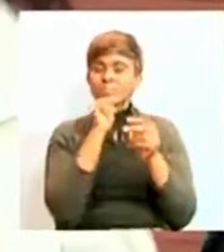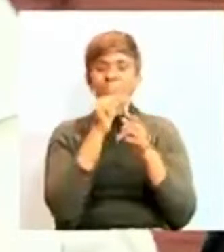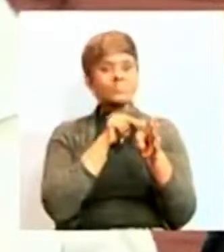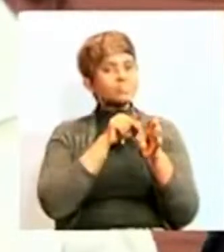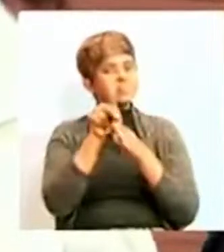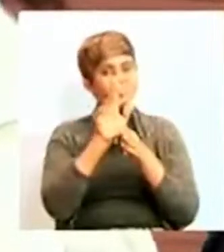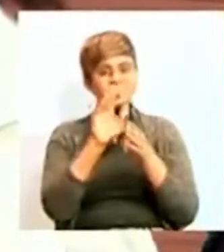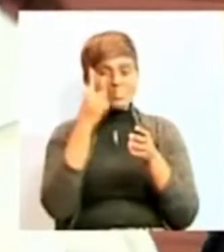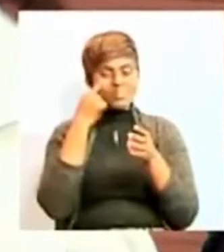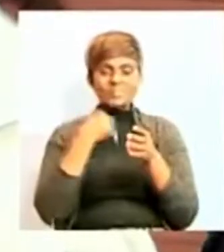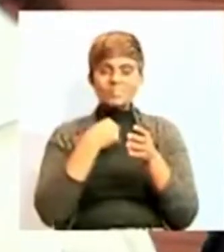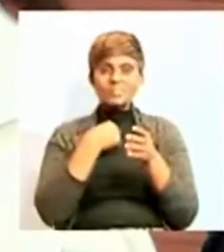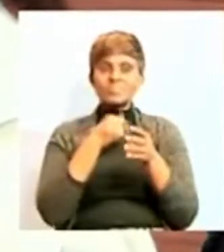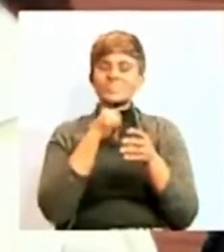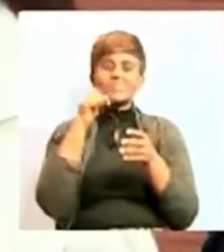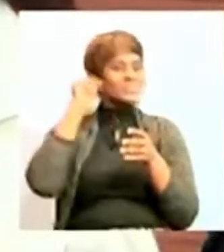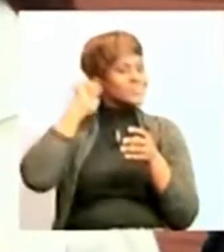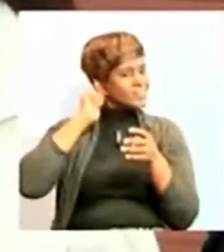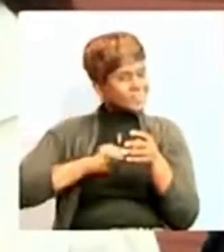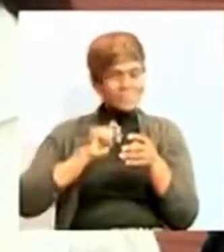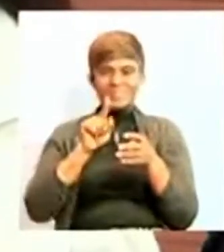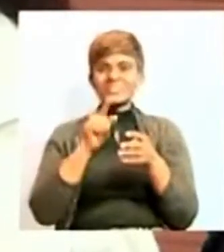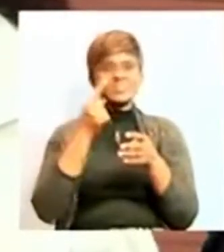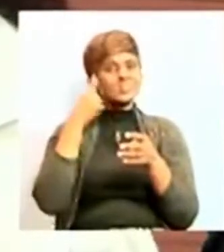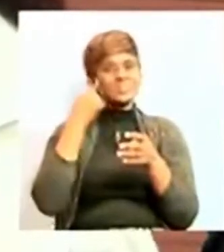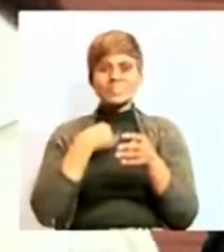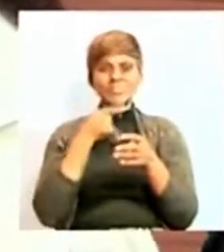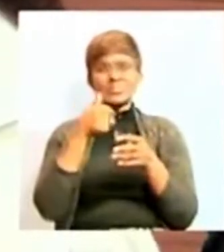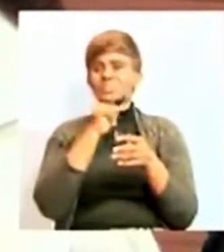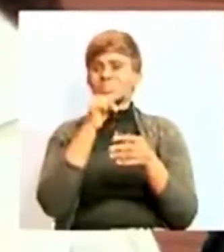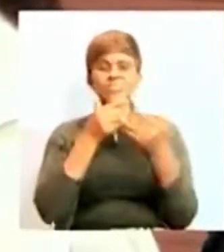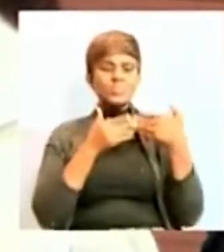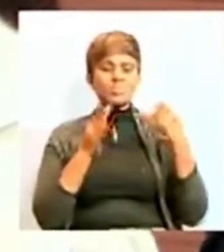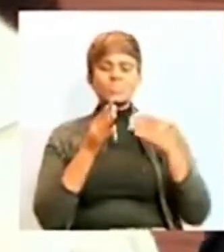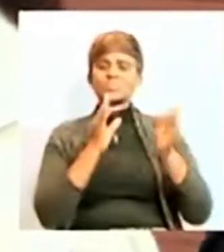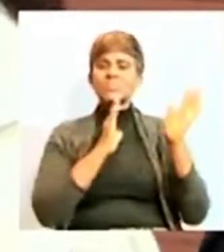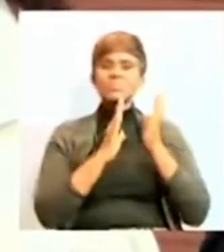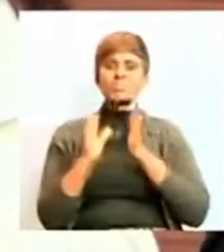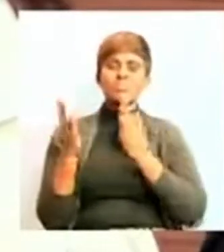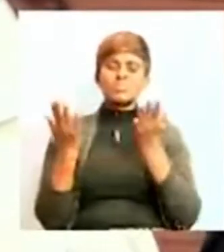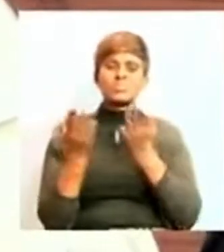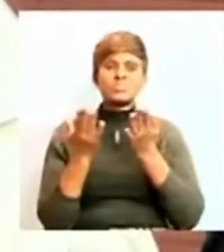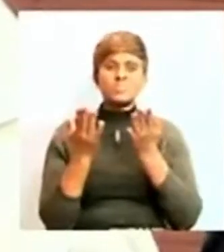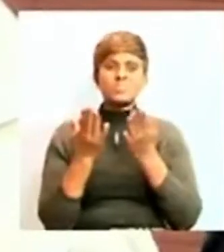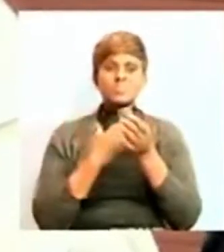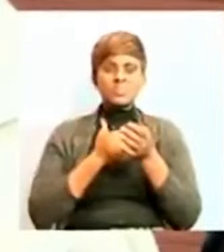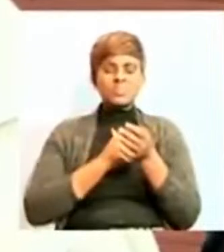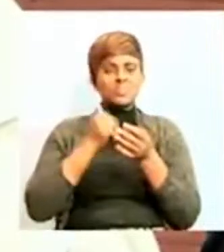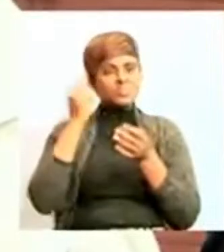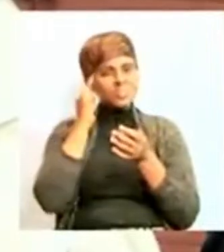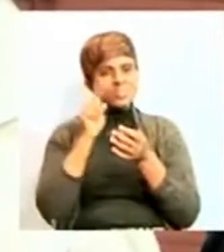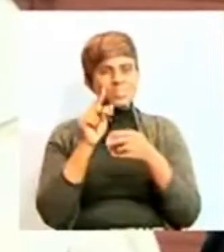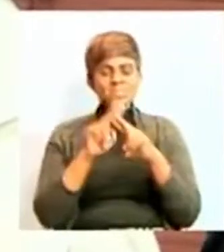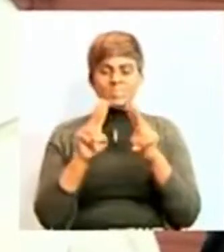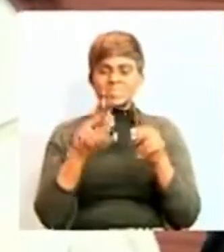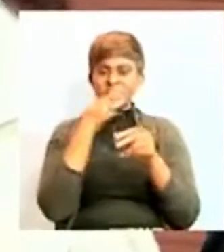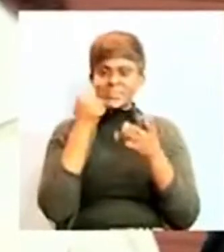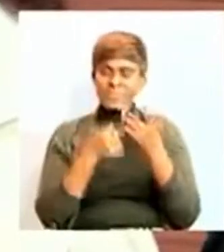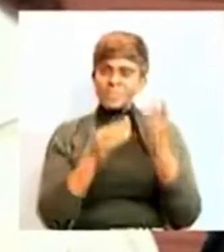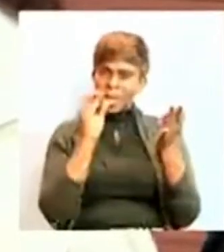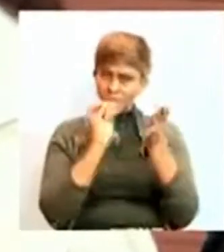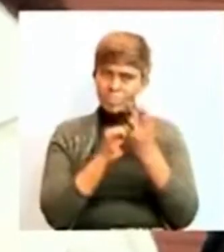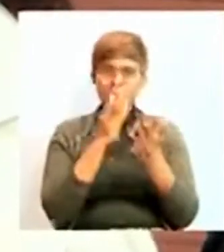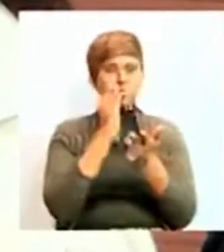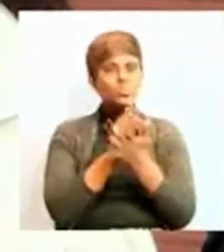unprofessional? For me, it's very rude. For me, you are not coming very prepared. And I think, Chair, this must be put to